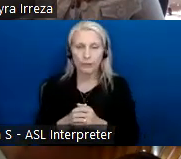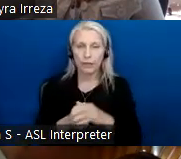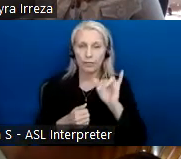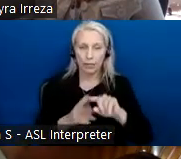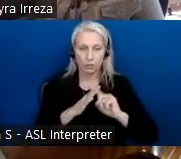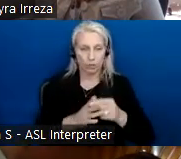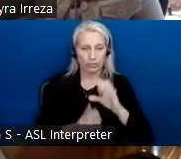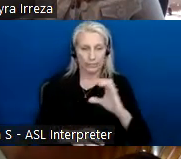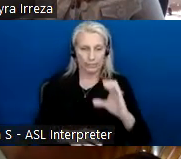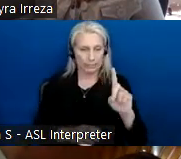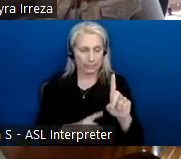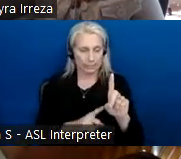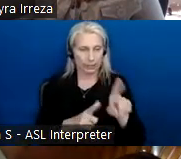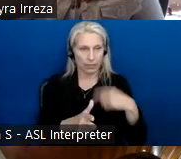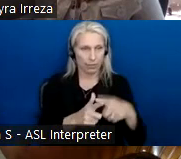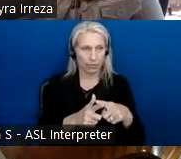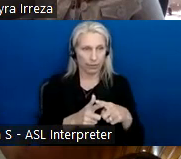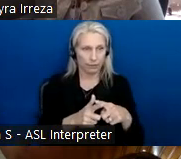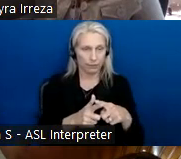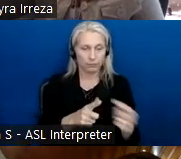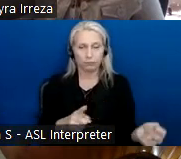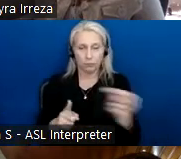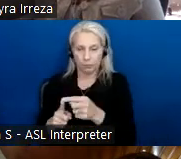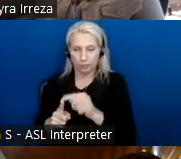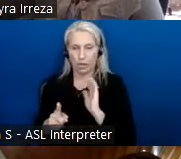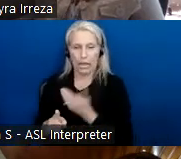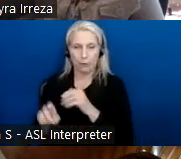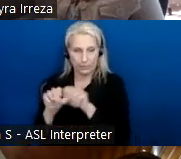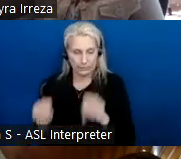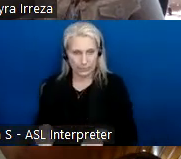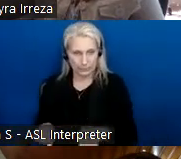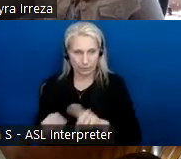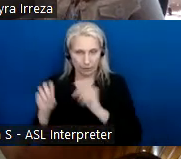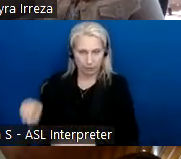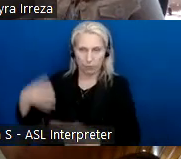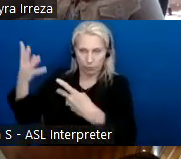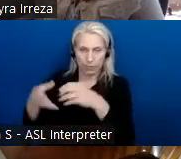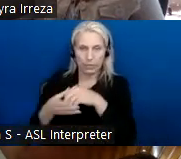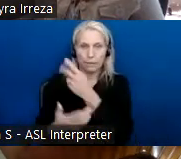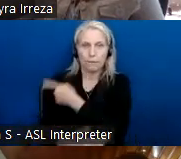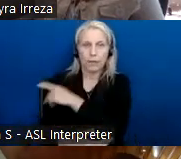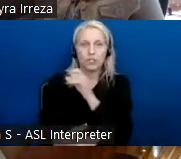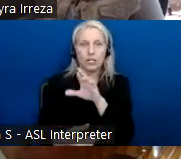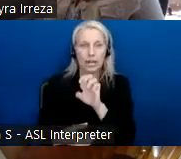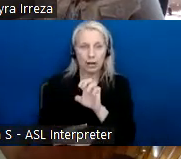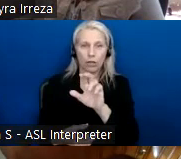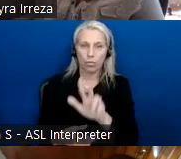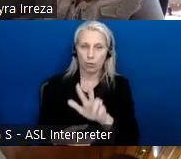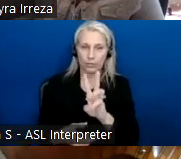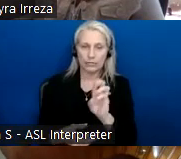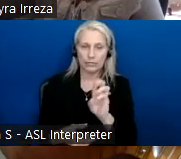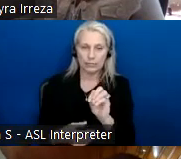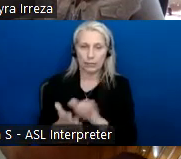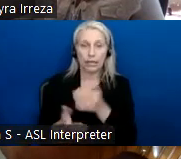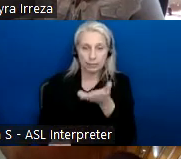the CCD to then hit our system, and then that is populated in Patient Care 360, and that's available